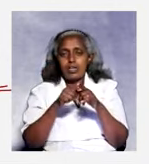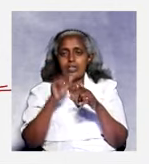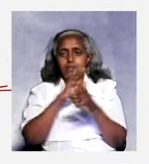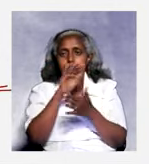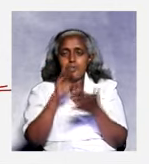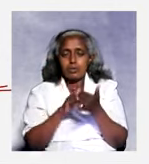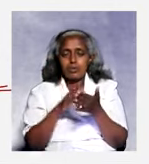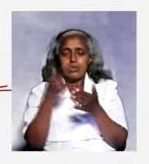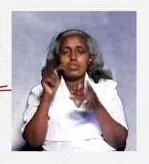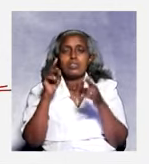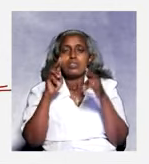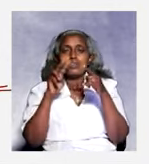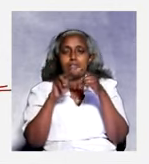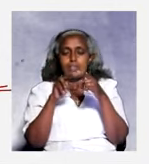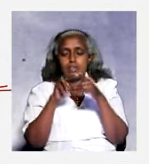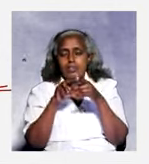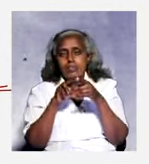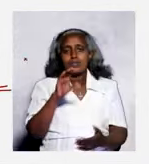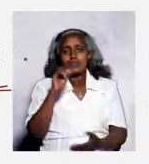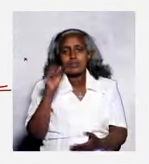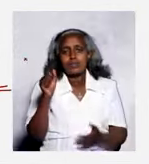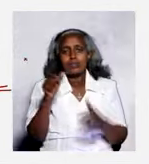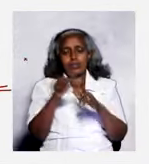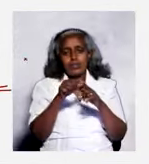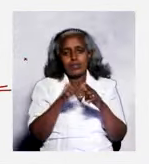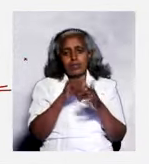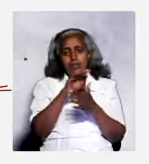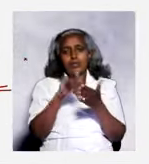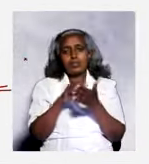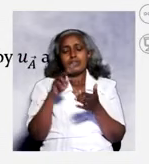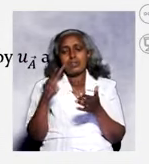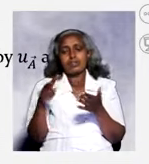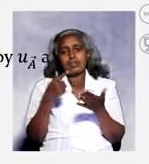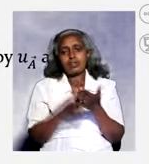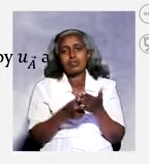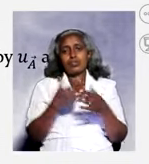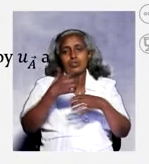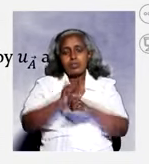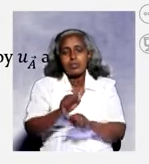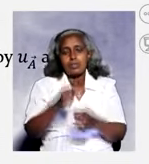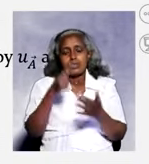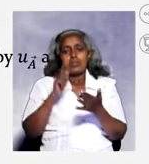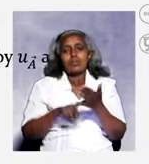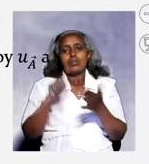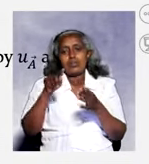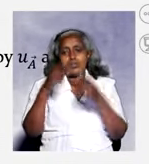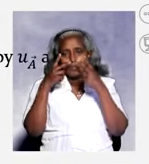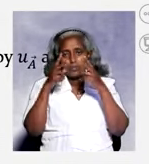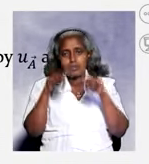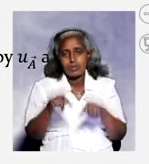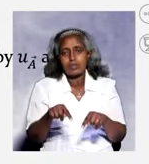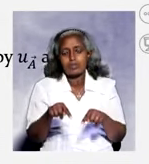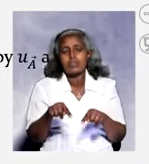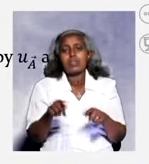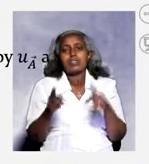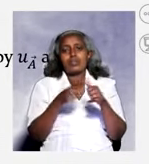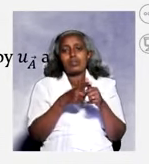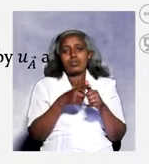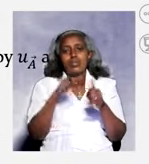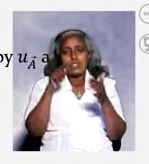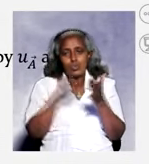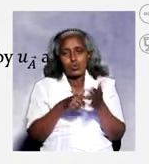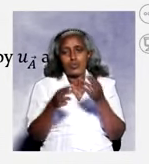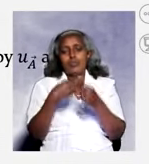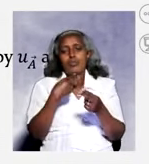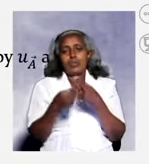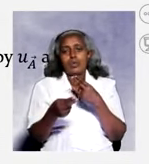between the vectors. It's a cosine of the angle between the vectors. So this is it. To summarize what we have seen today, the first one is the dot